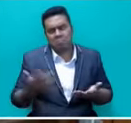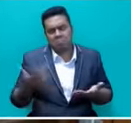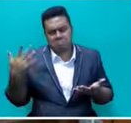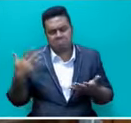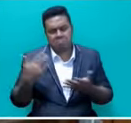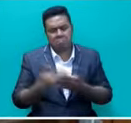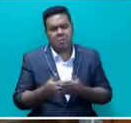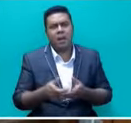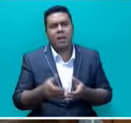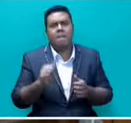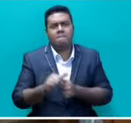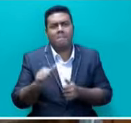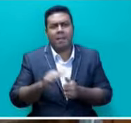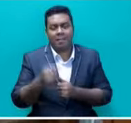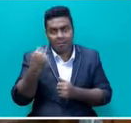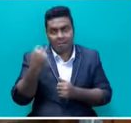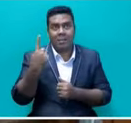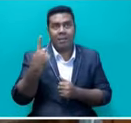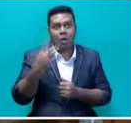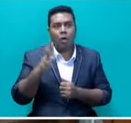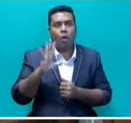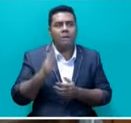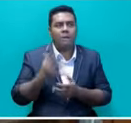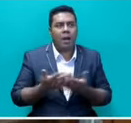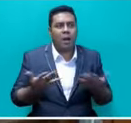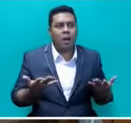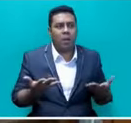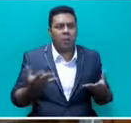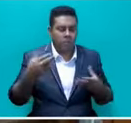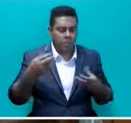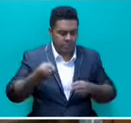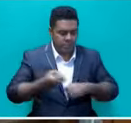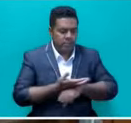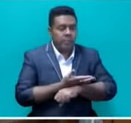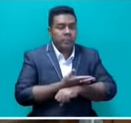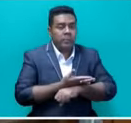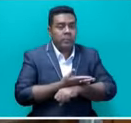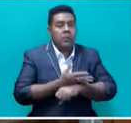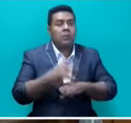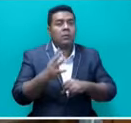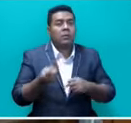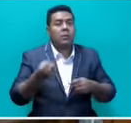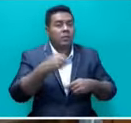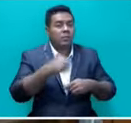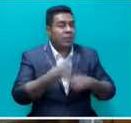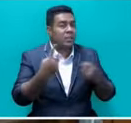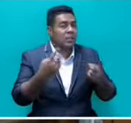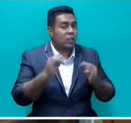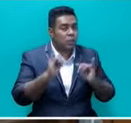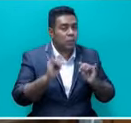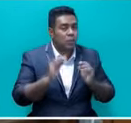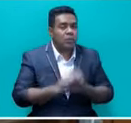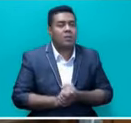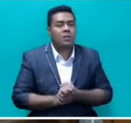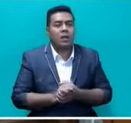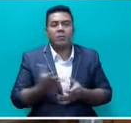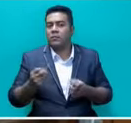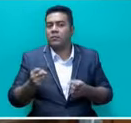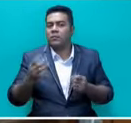a better understanding of the actual impact it might have on different issues that I think has been raised